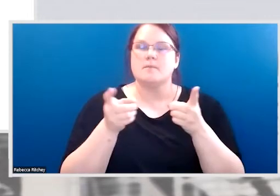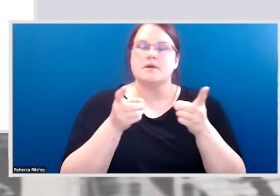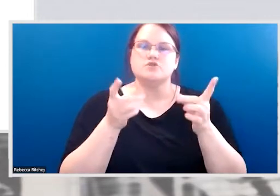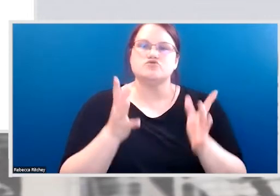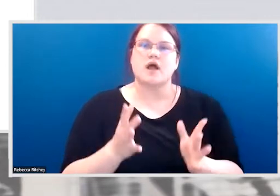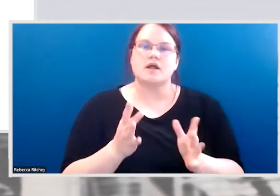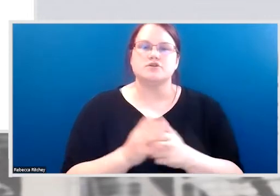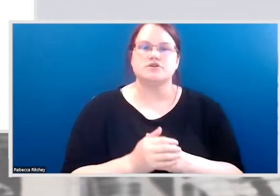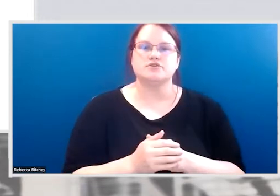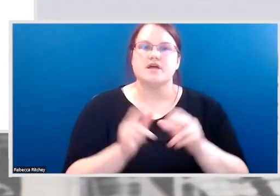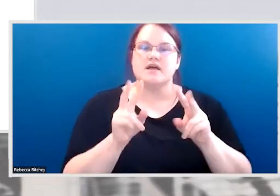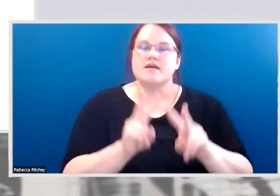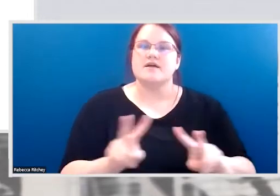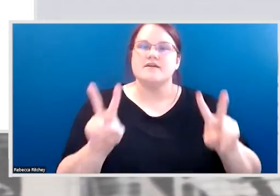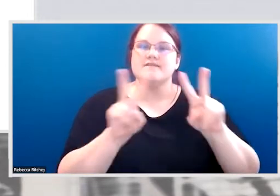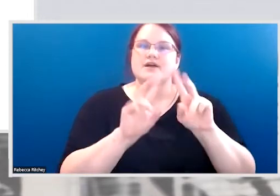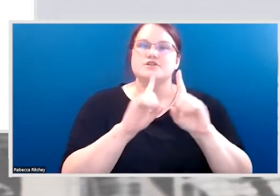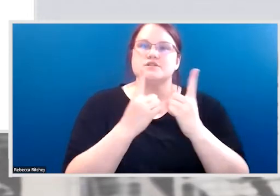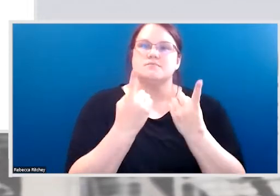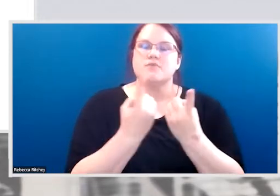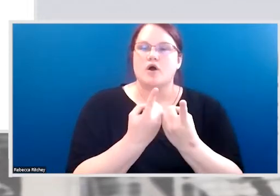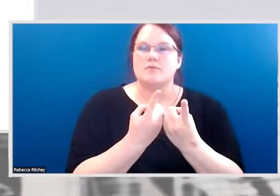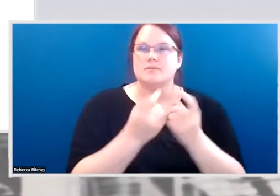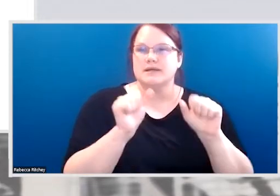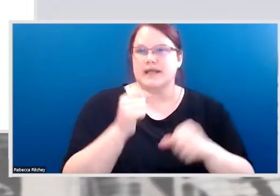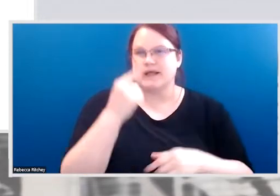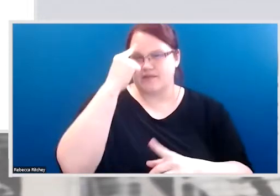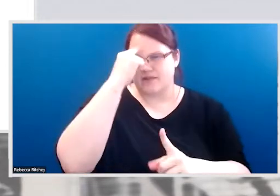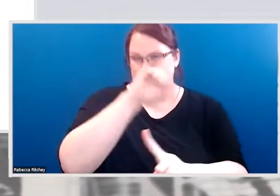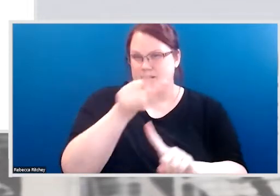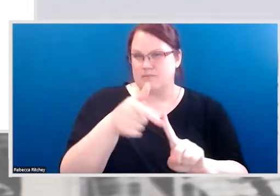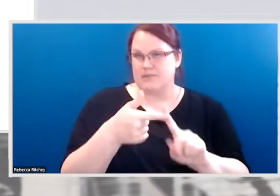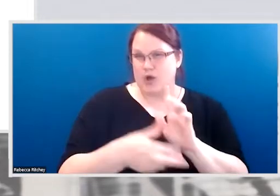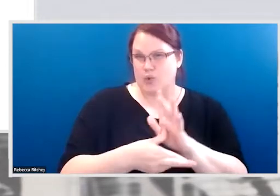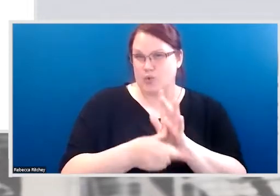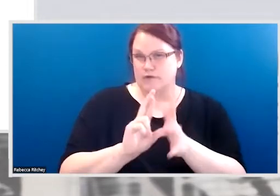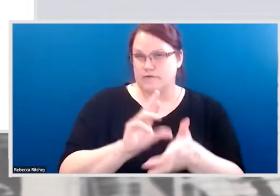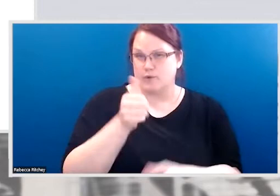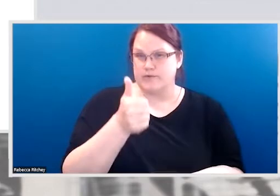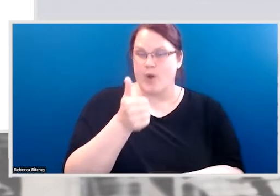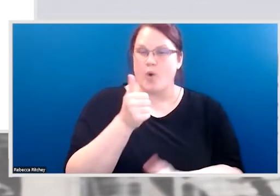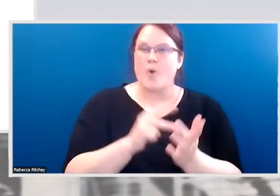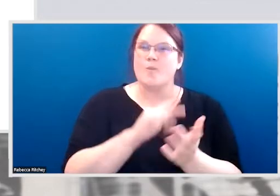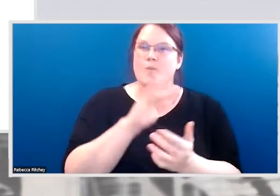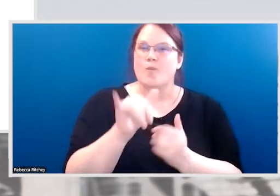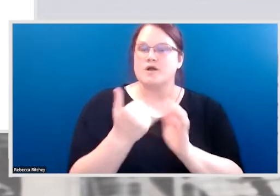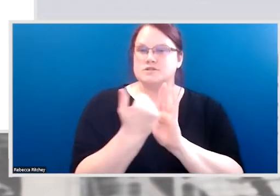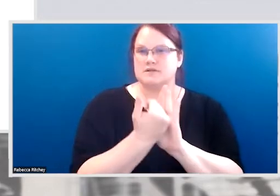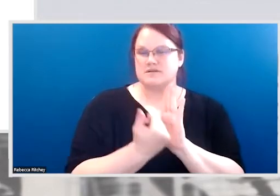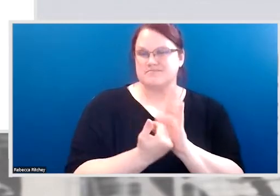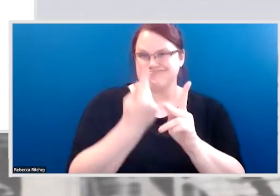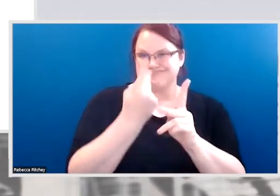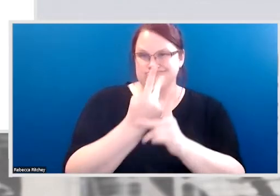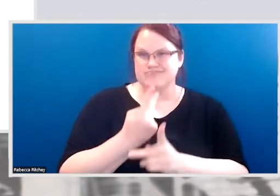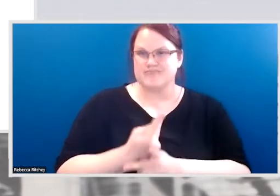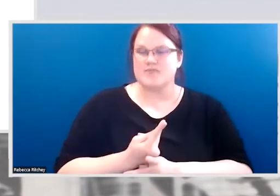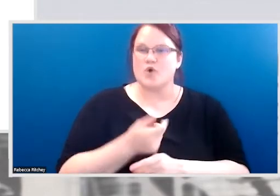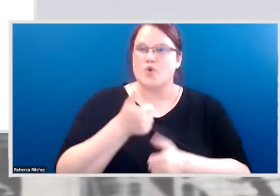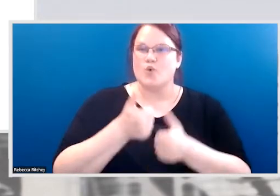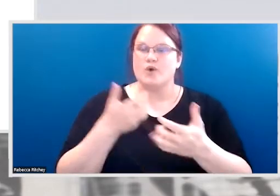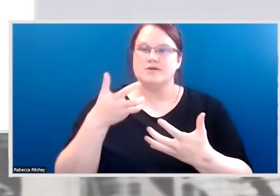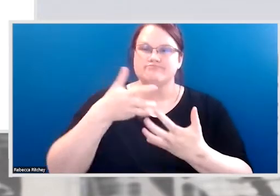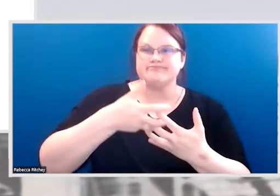They are values that the department directors can think about. They can review their own project lists and figure out which projects fit into those